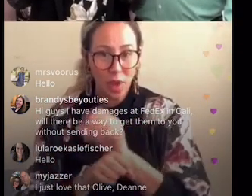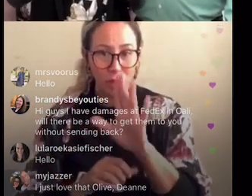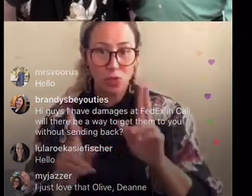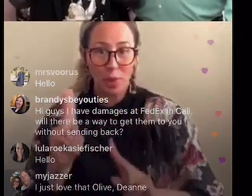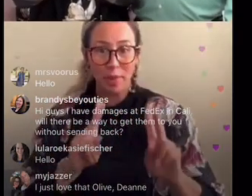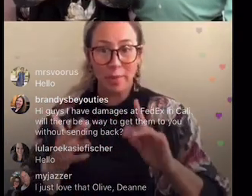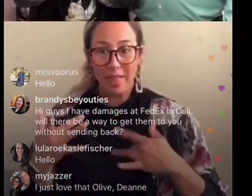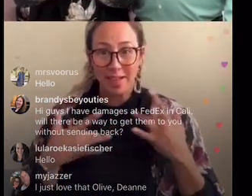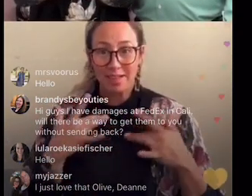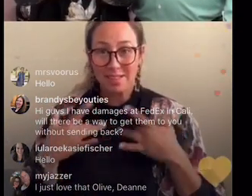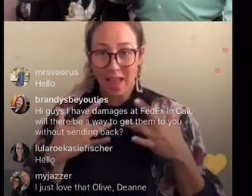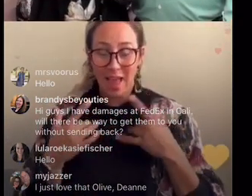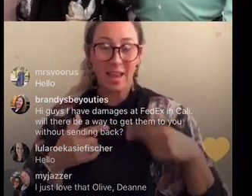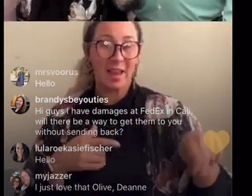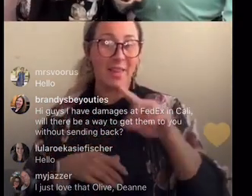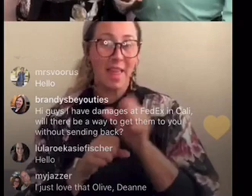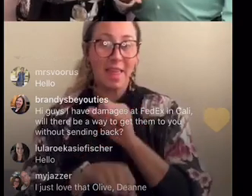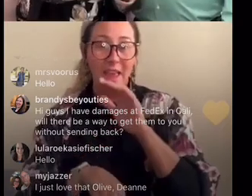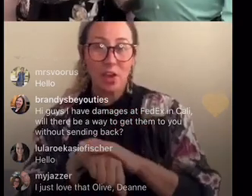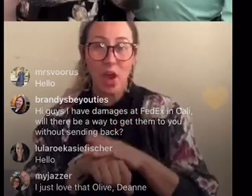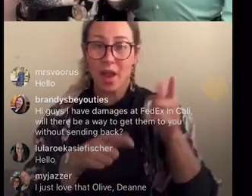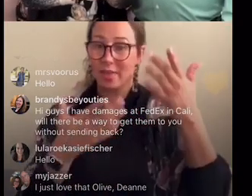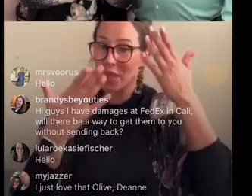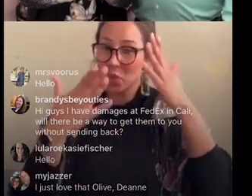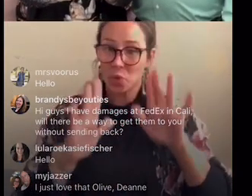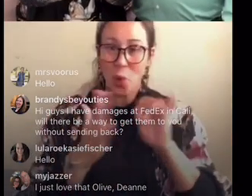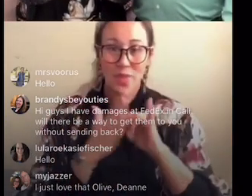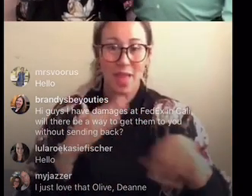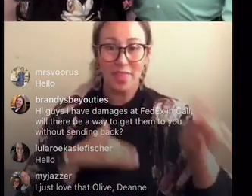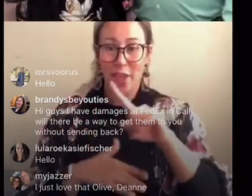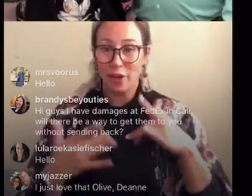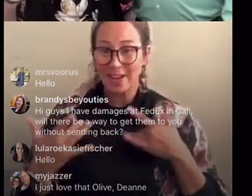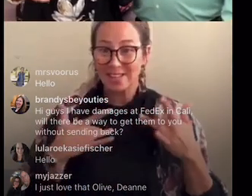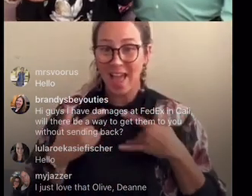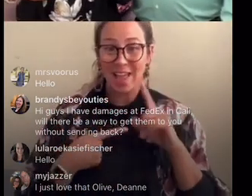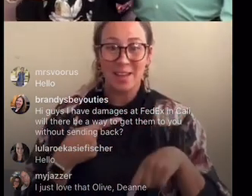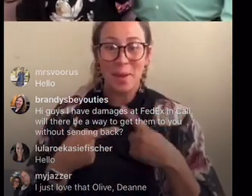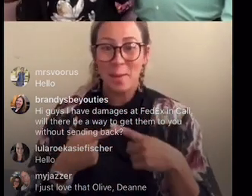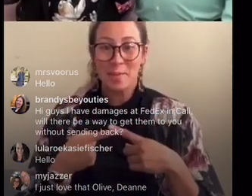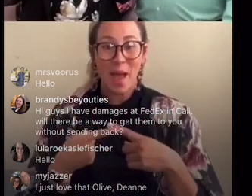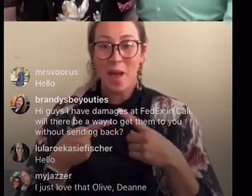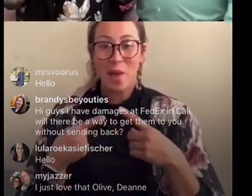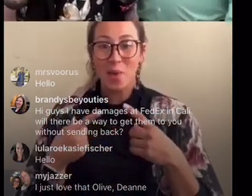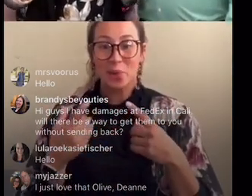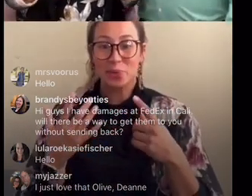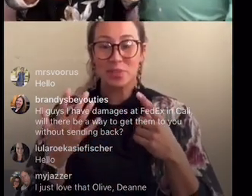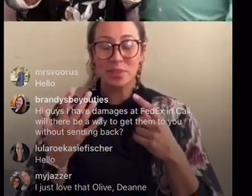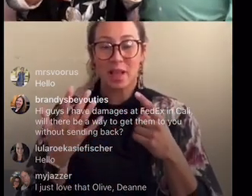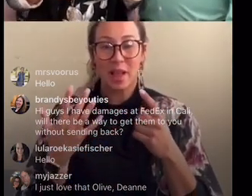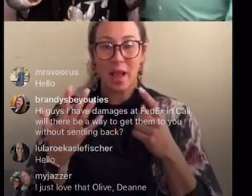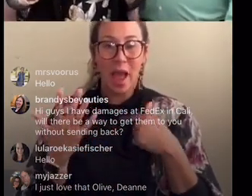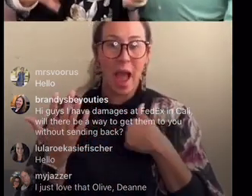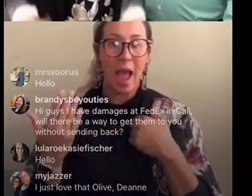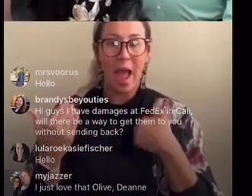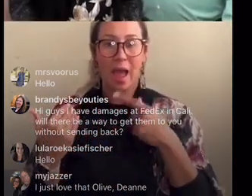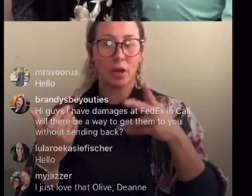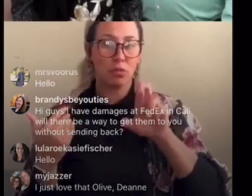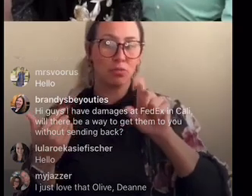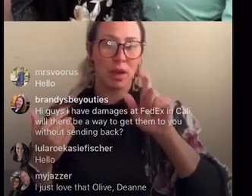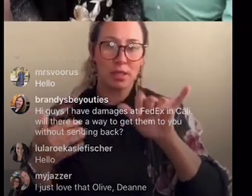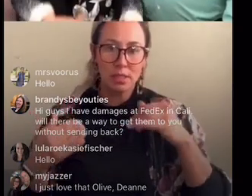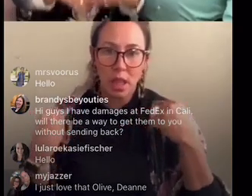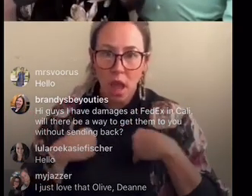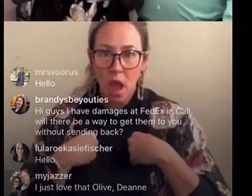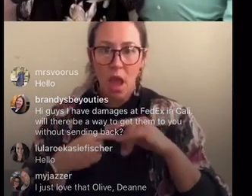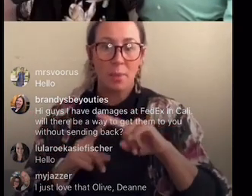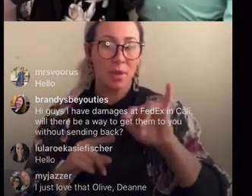Guess what? They get on. They don't know that they're excited about maybe, I had a Presley on, but